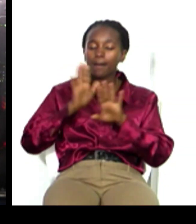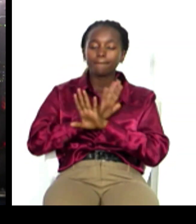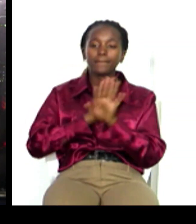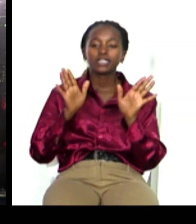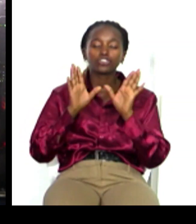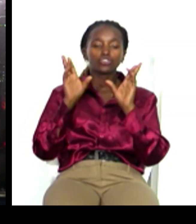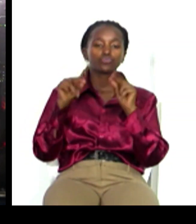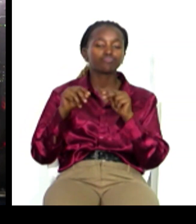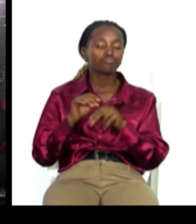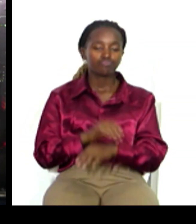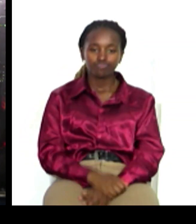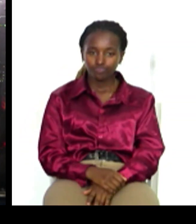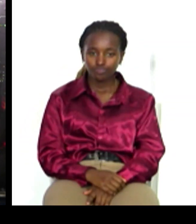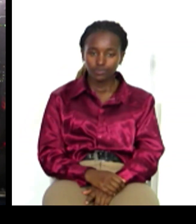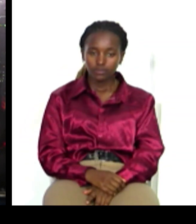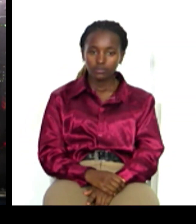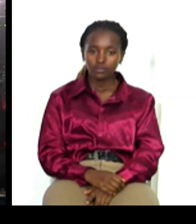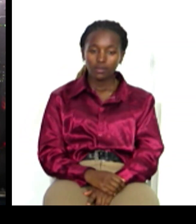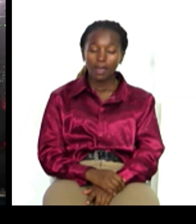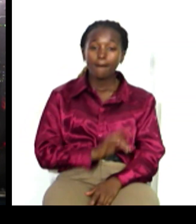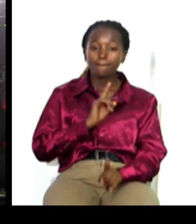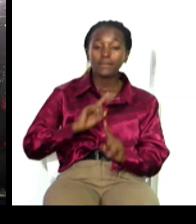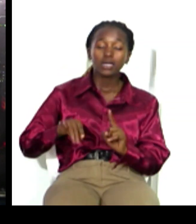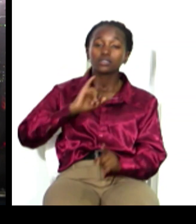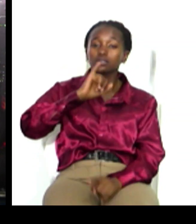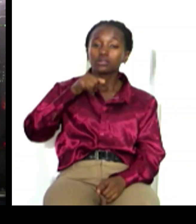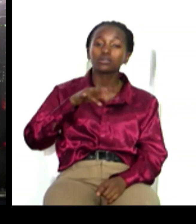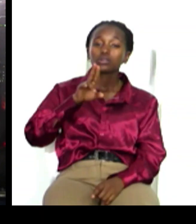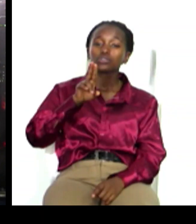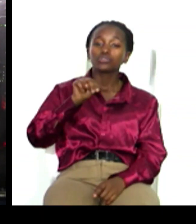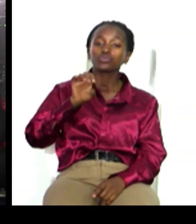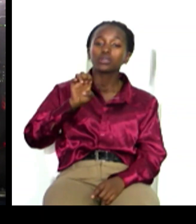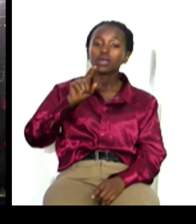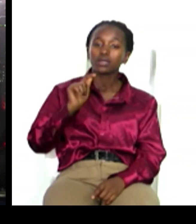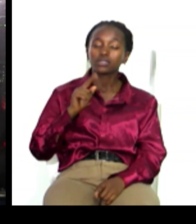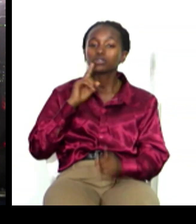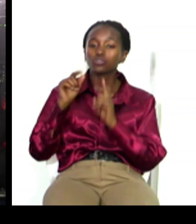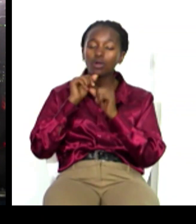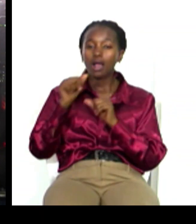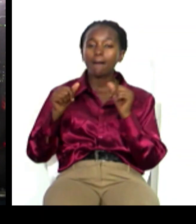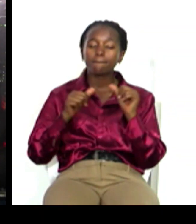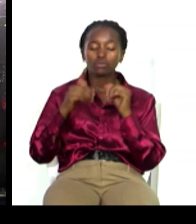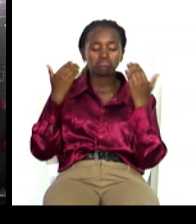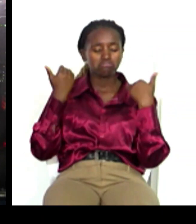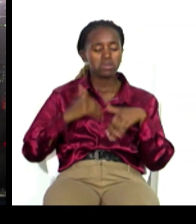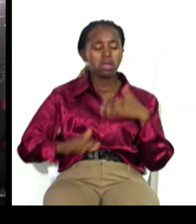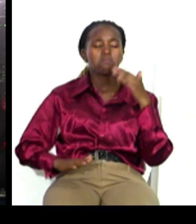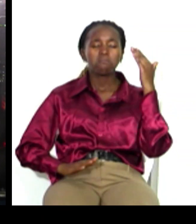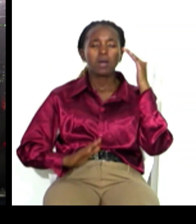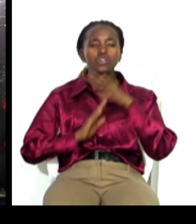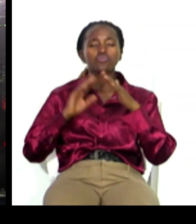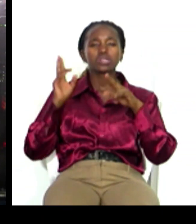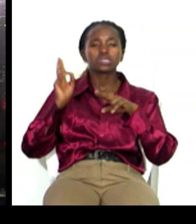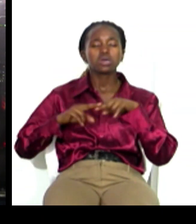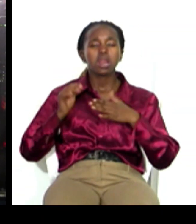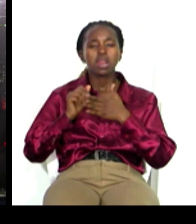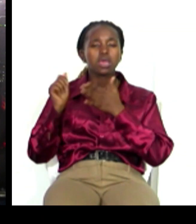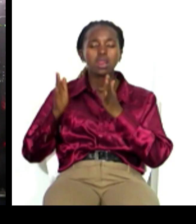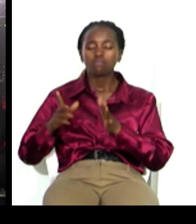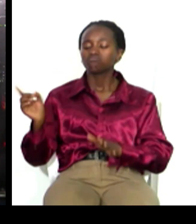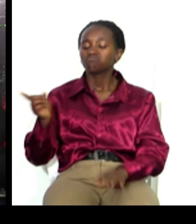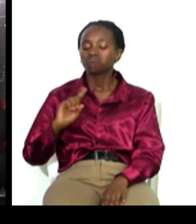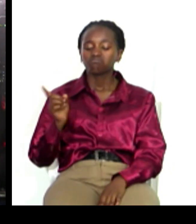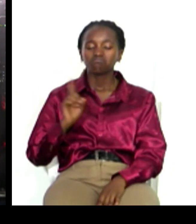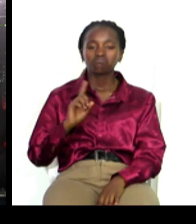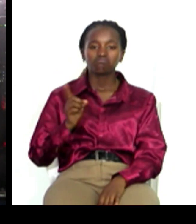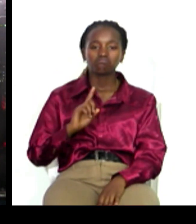aseme yeye ni majority seat. Hakuna penye Junet amekuja akasema that right now mimi ndo majority leader in National